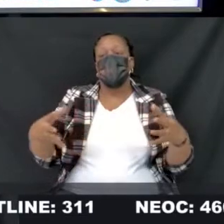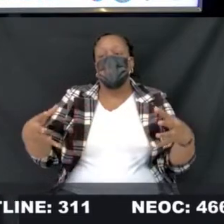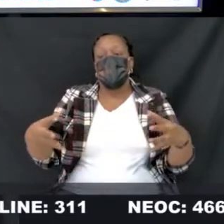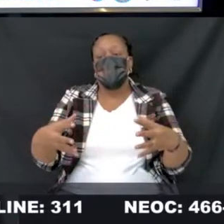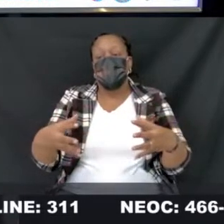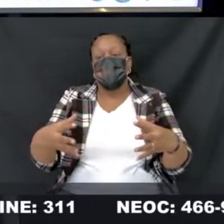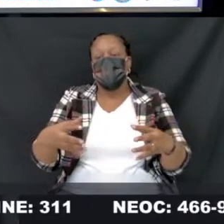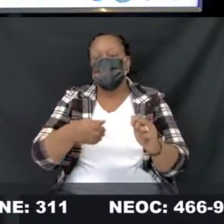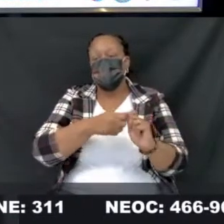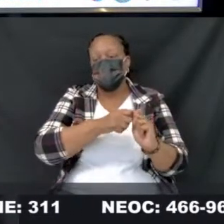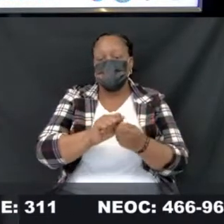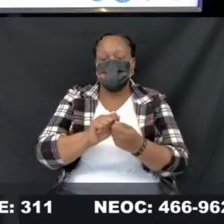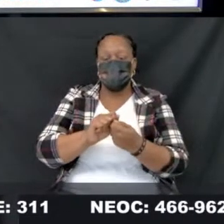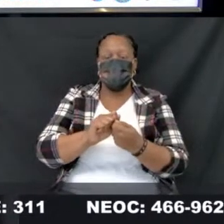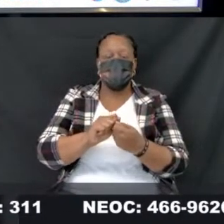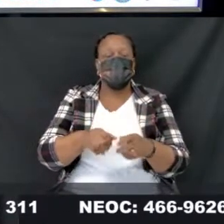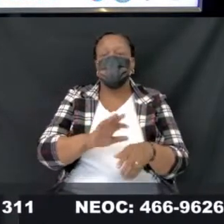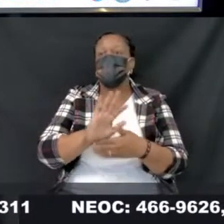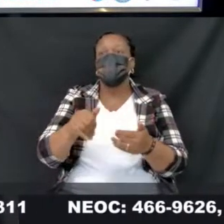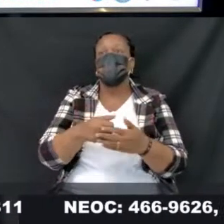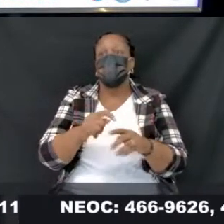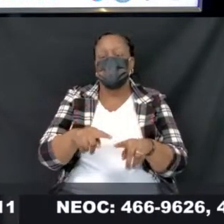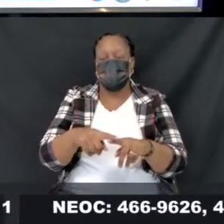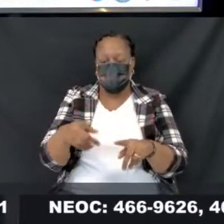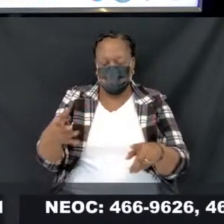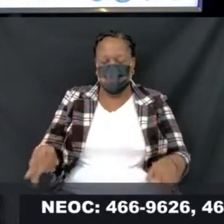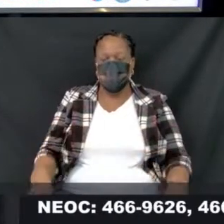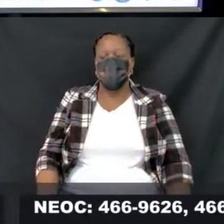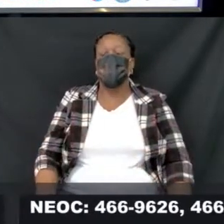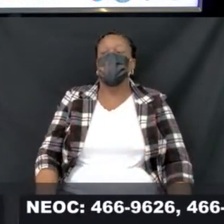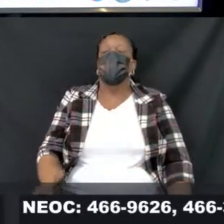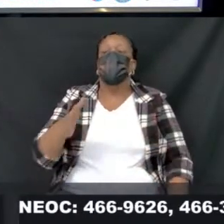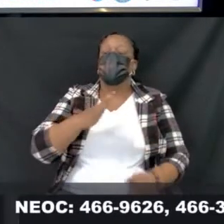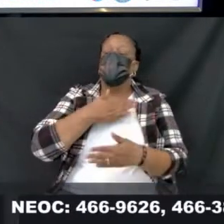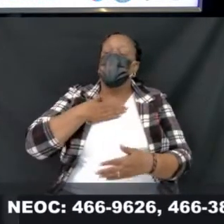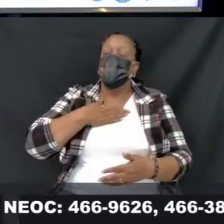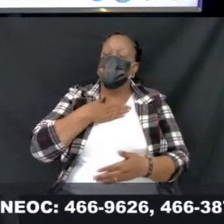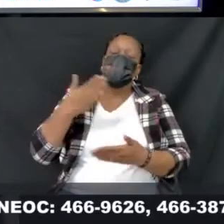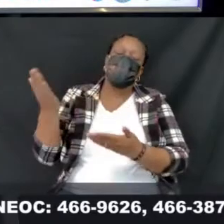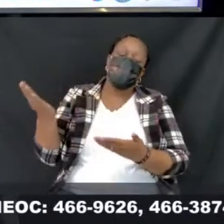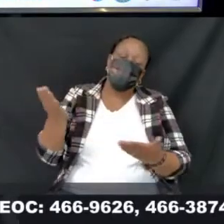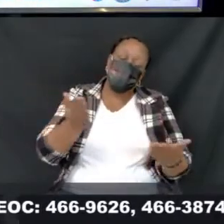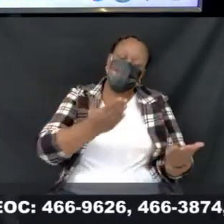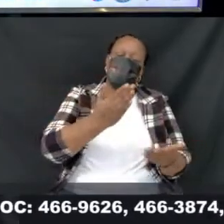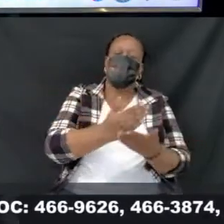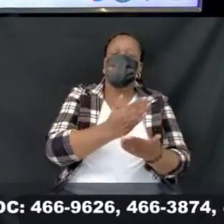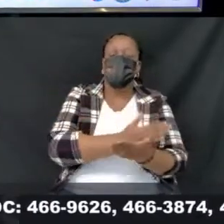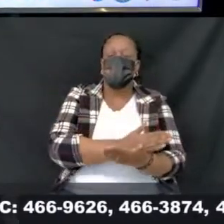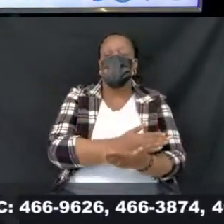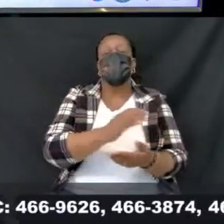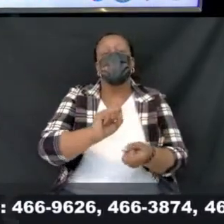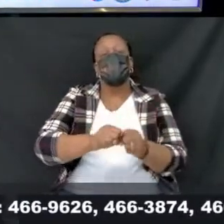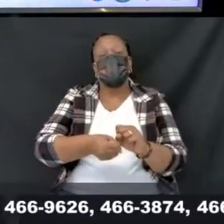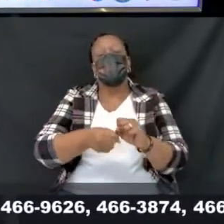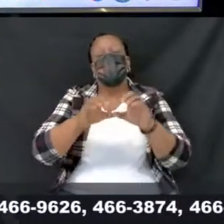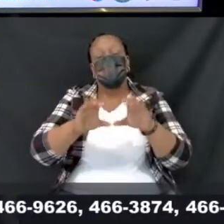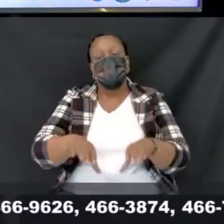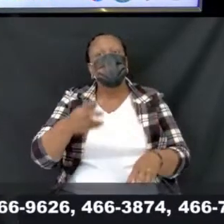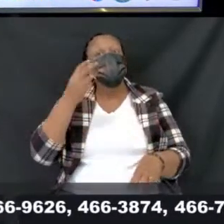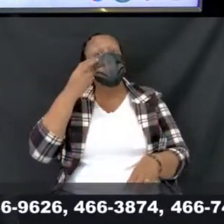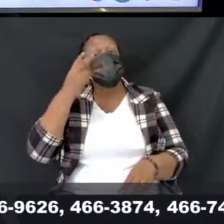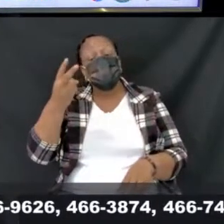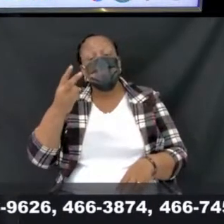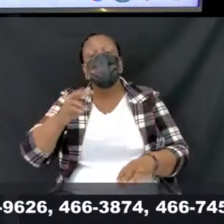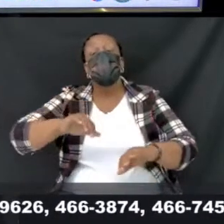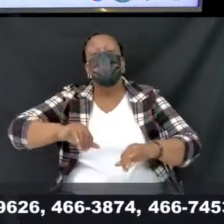you very, very soon to give you some guidance in terms of the protocols and how we can resume all these